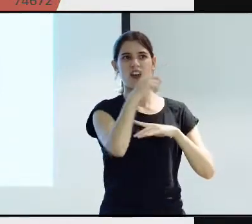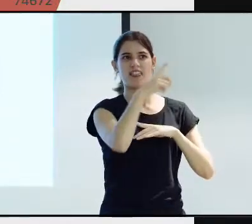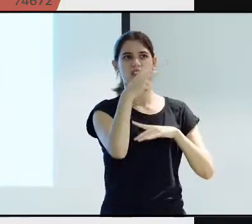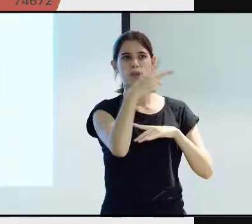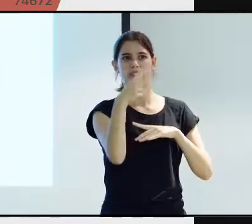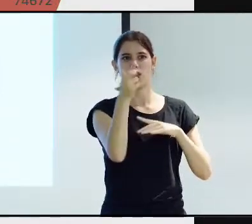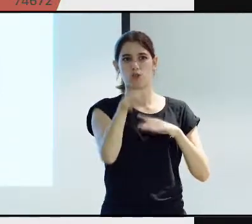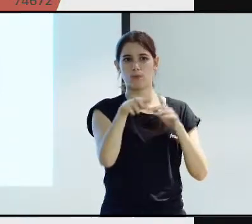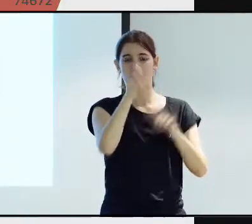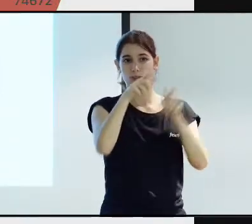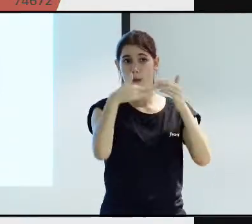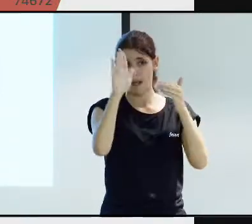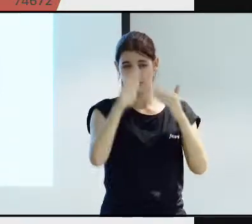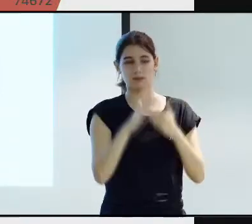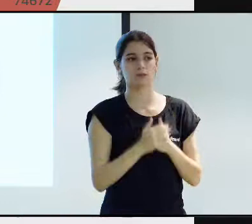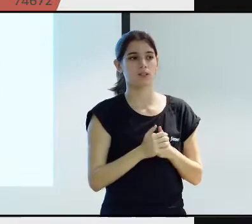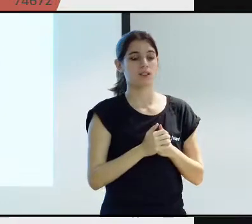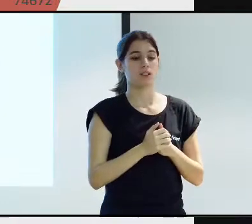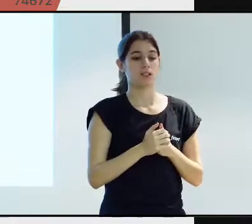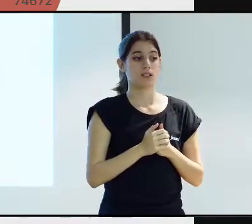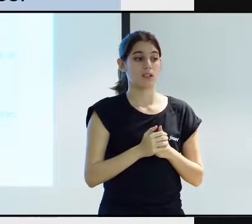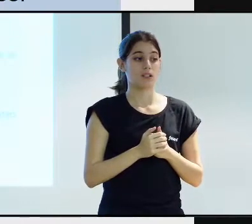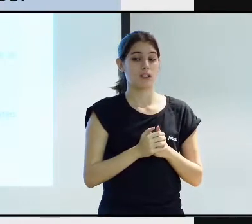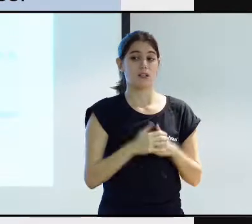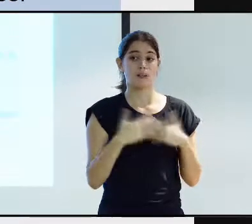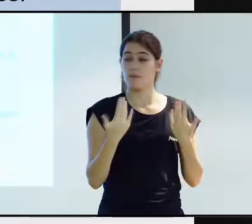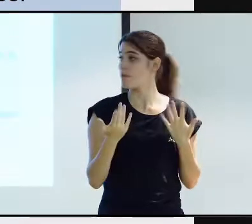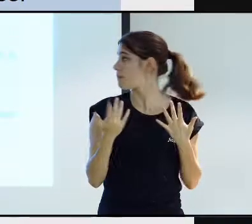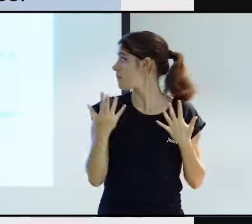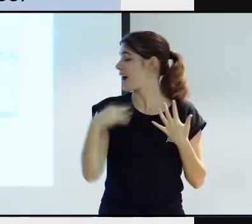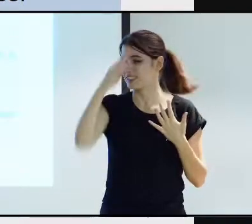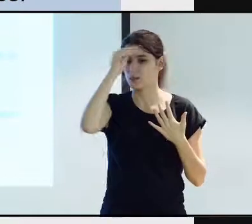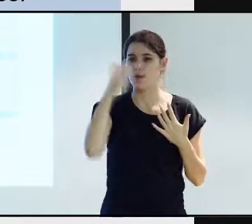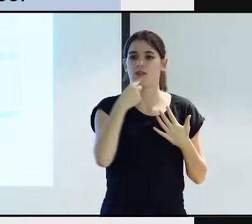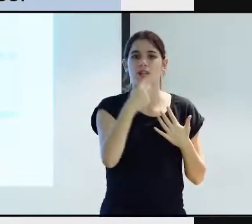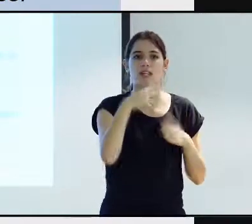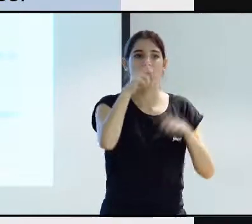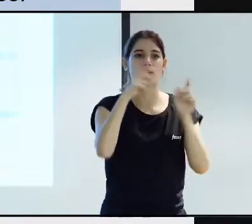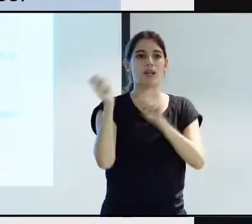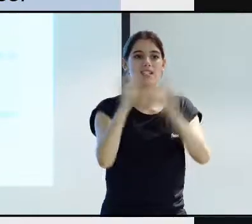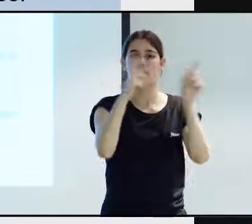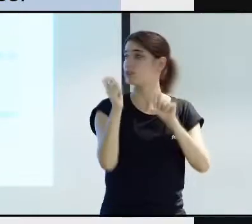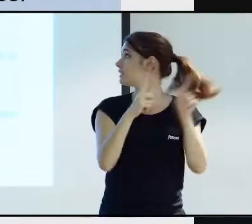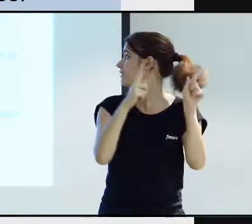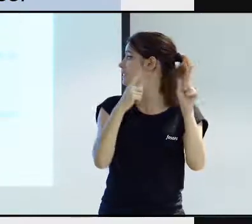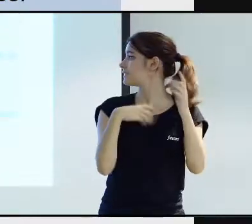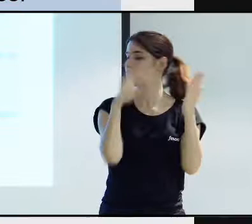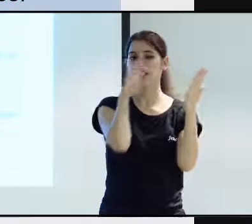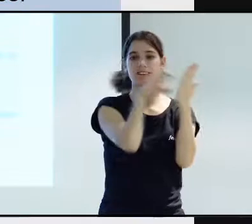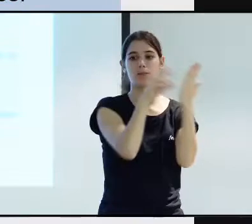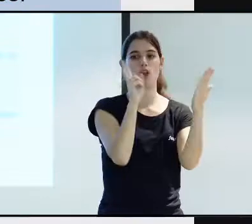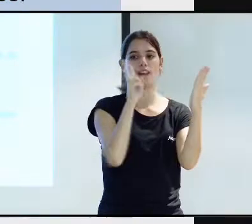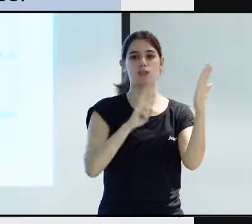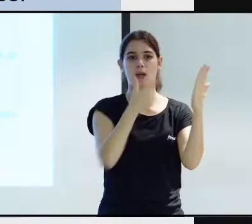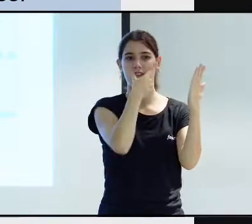We're talking about 122,000 people between 35 and 64. And some of